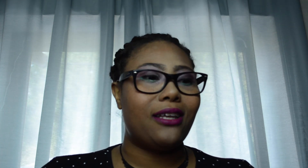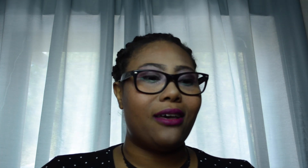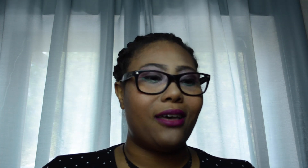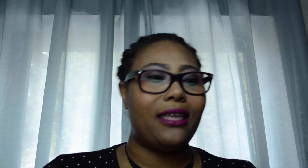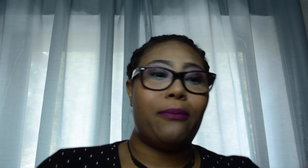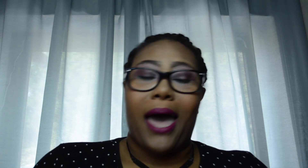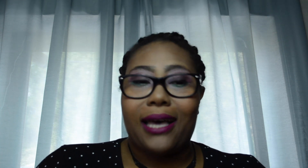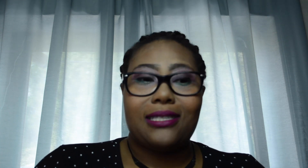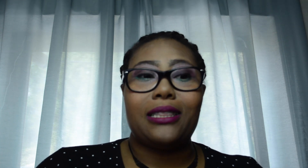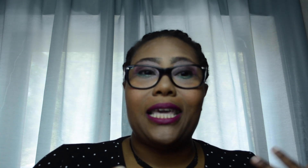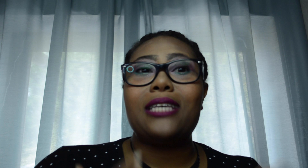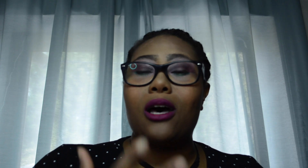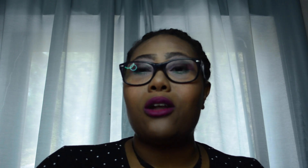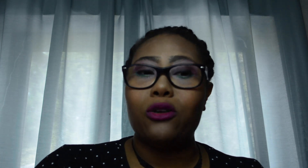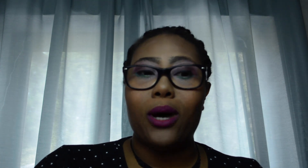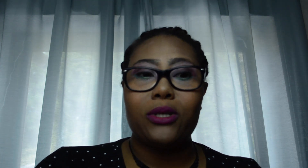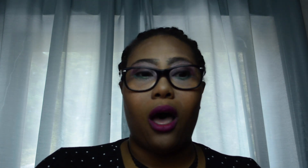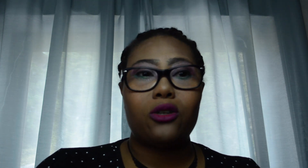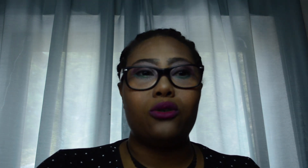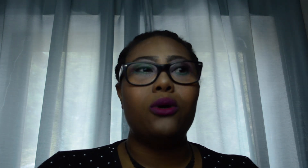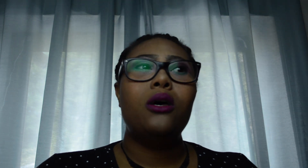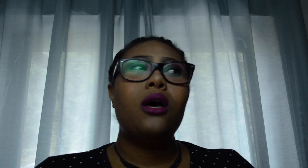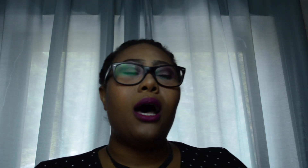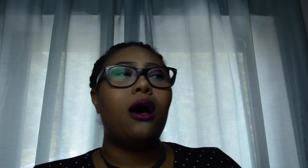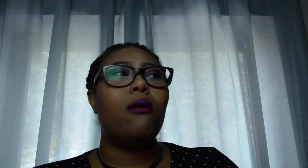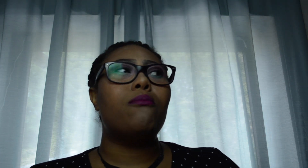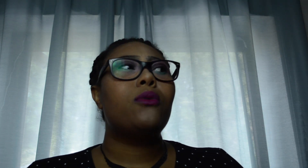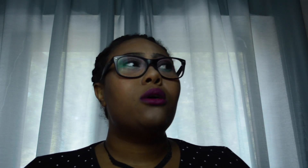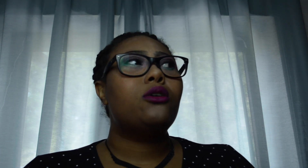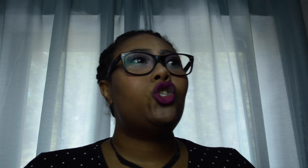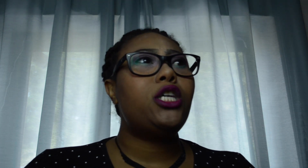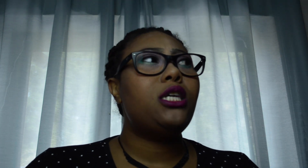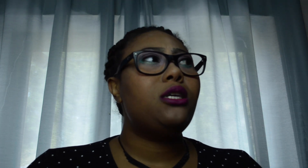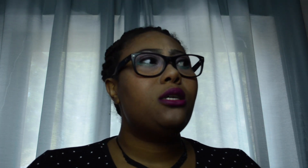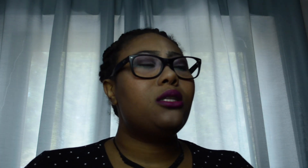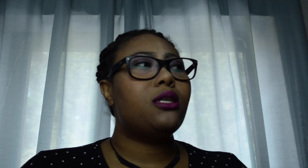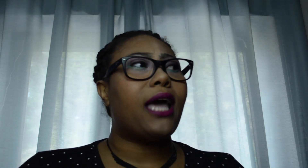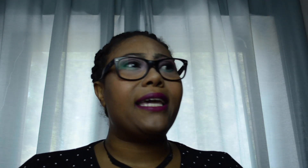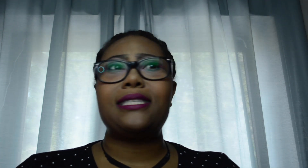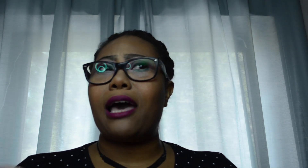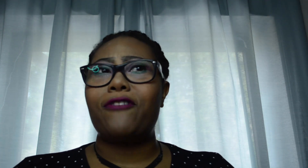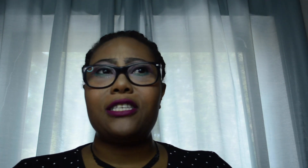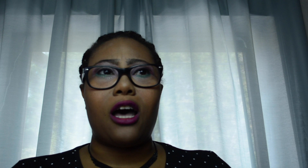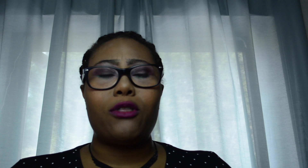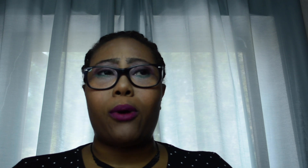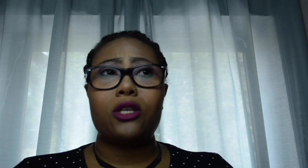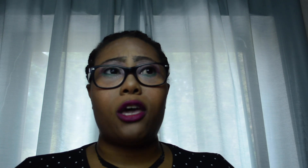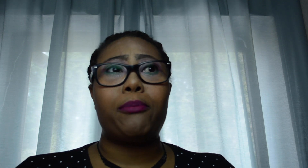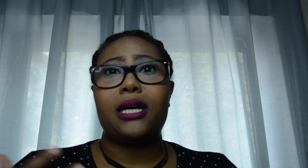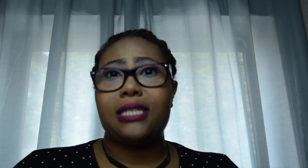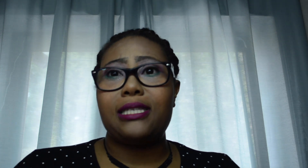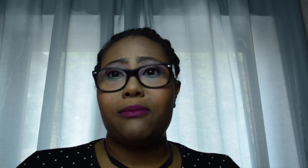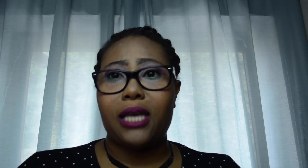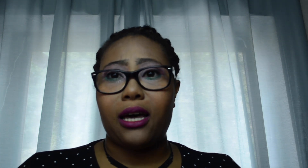and in the past, the liaison on who I would talk to, she, I guess, got phased off of the